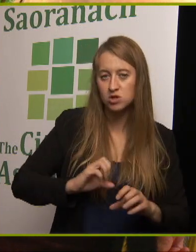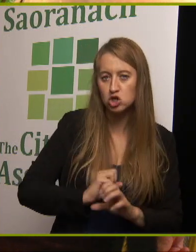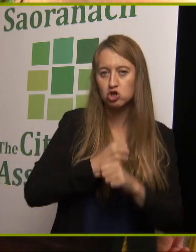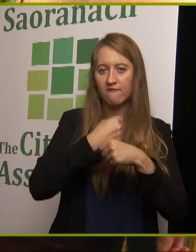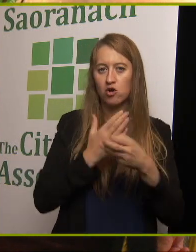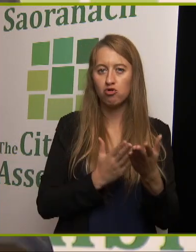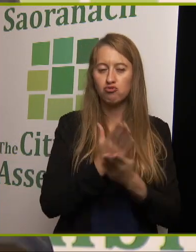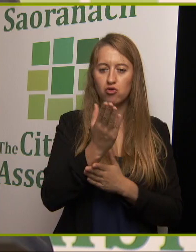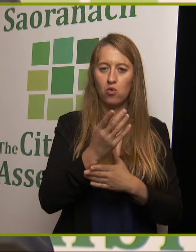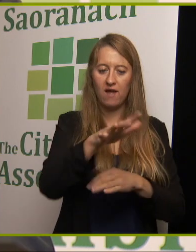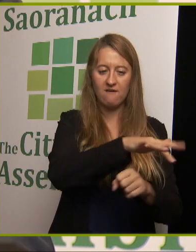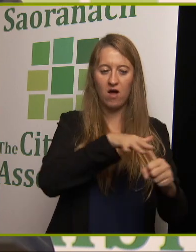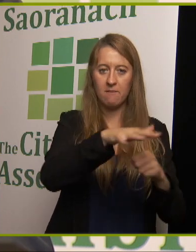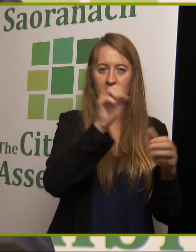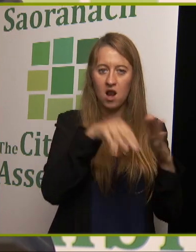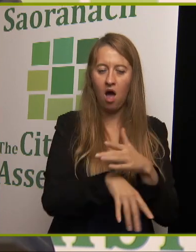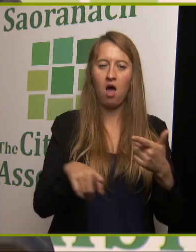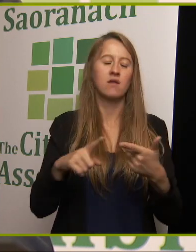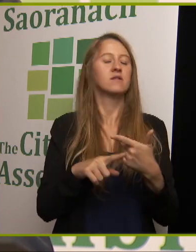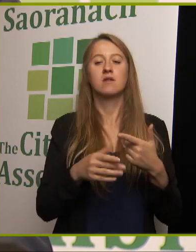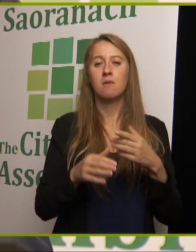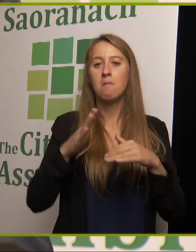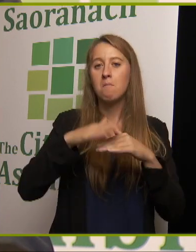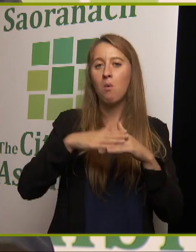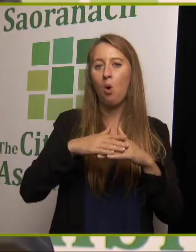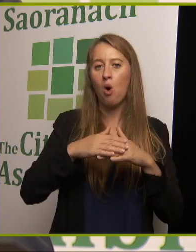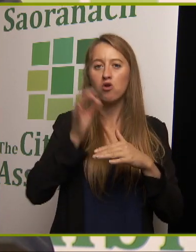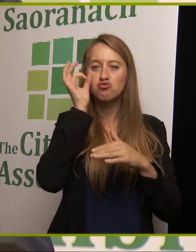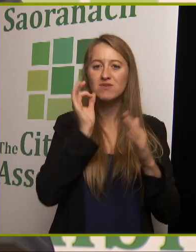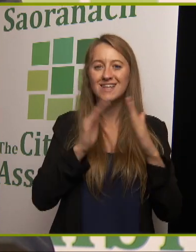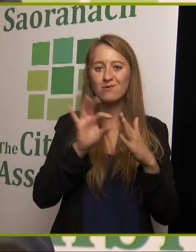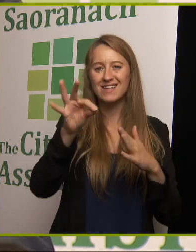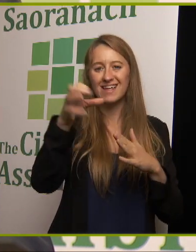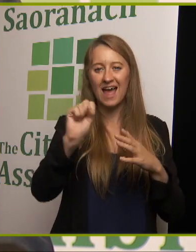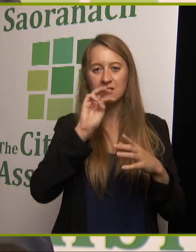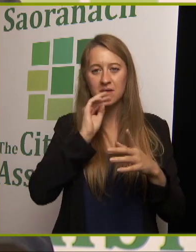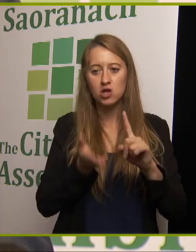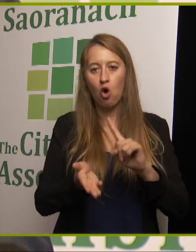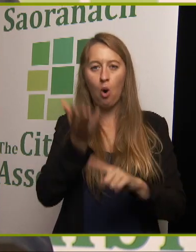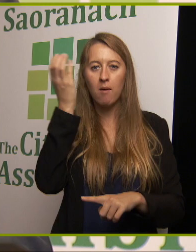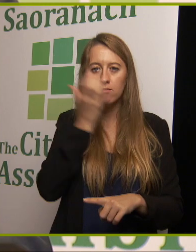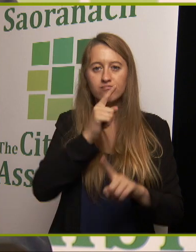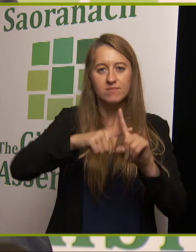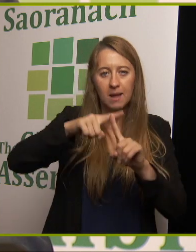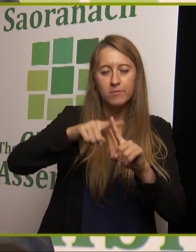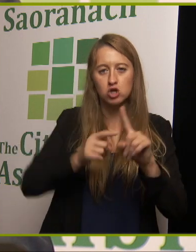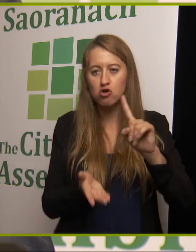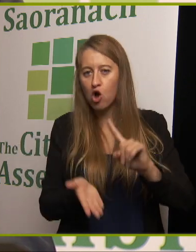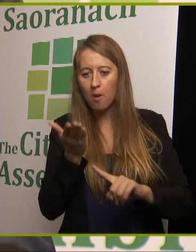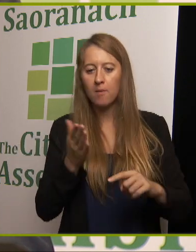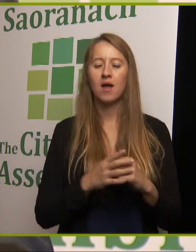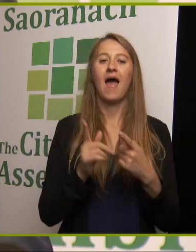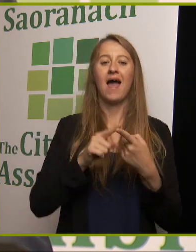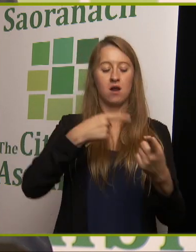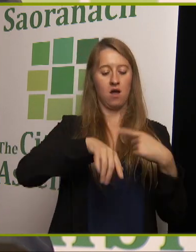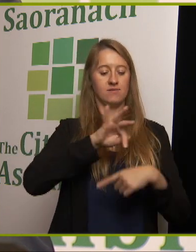has caused warming of the atmosphere. It leads to climate change, increasing temperatures. Okay, and our job then as regulators is to look at that